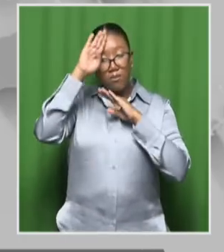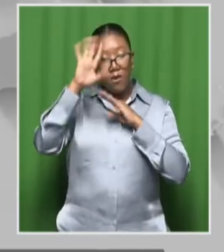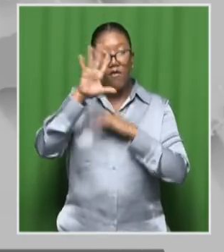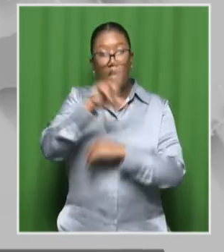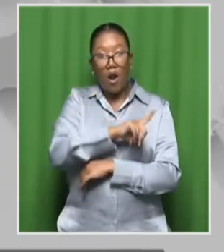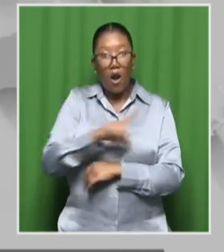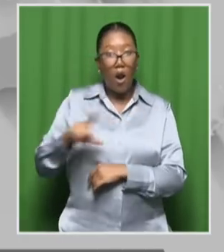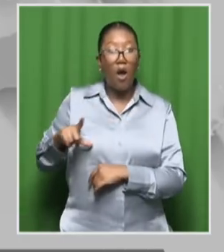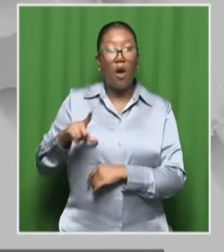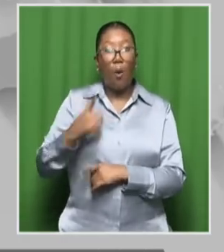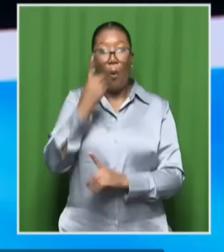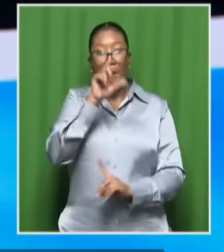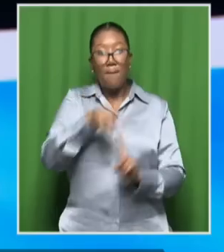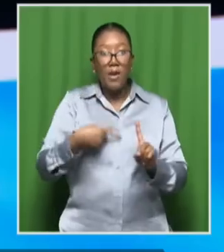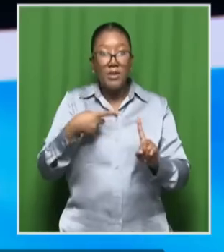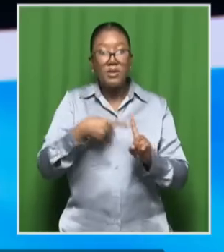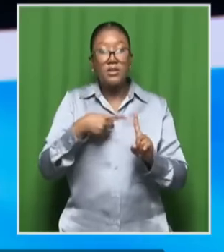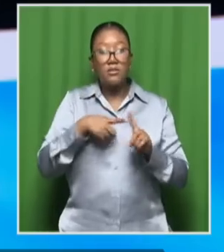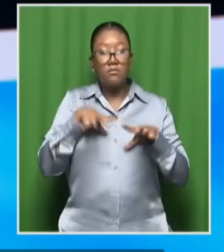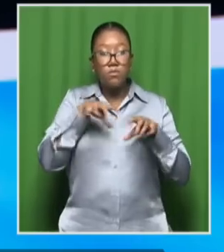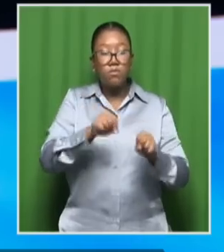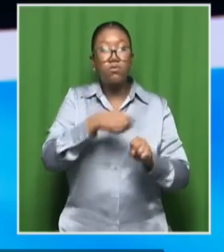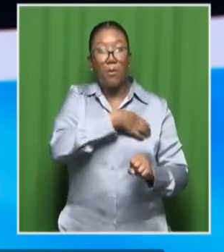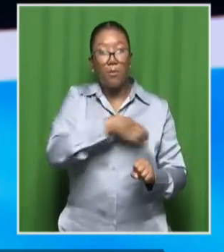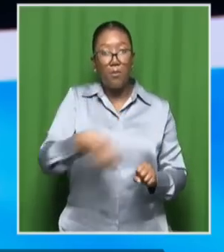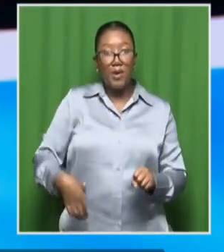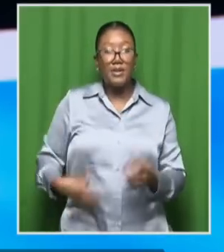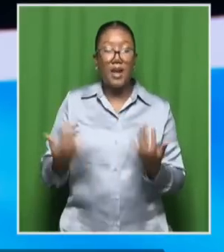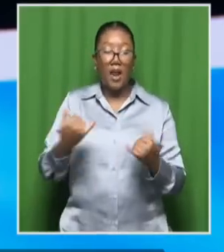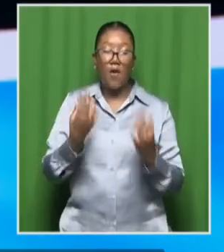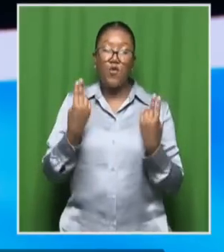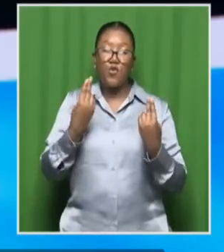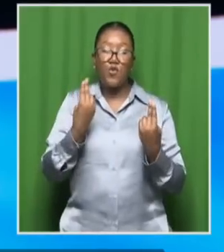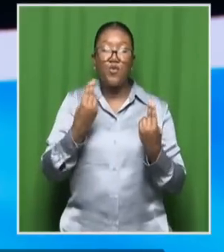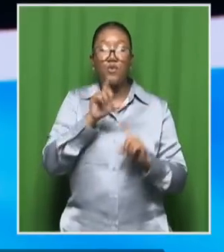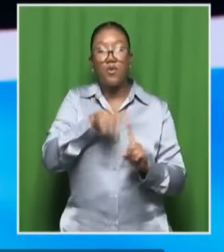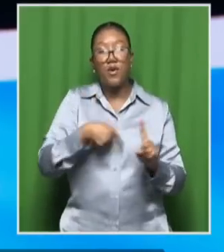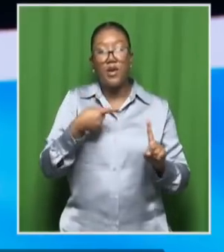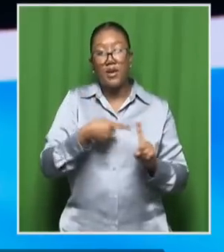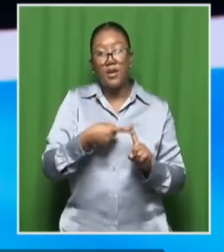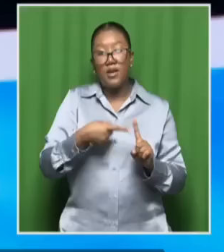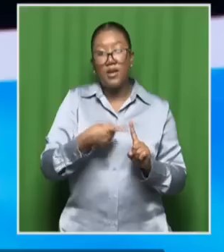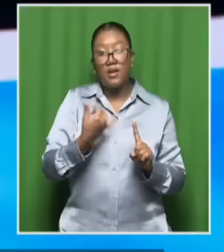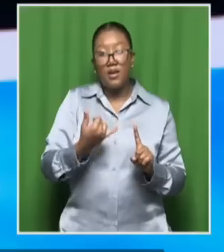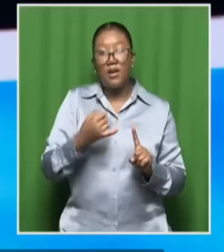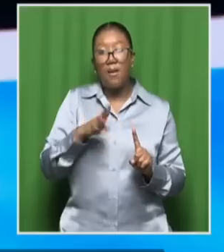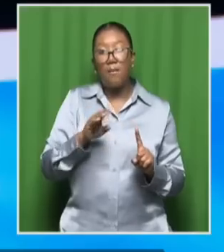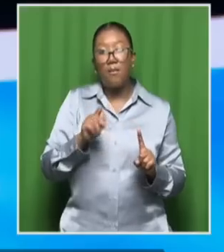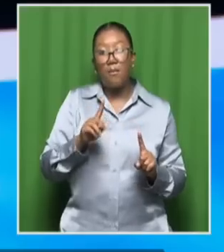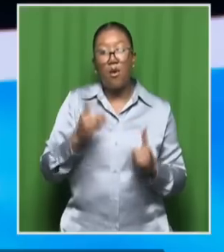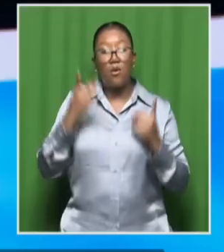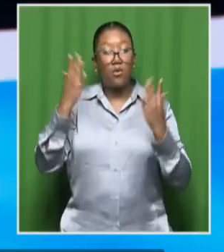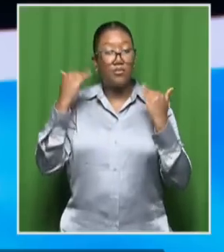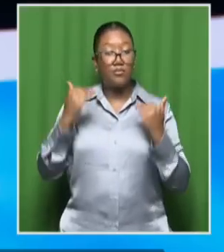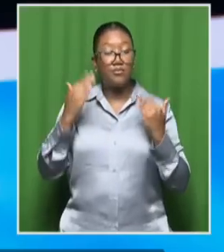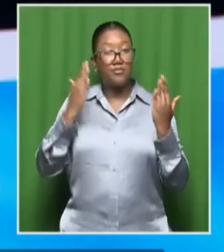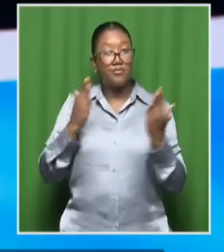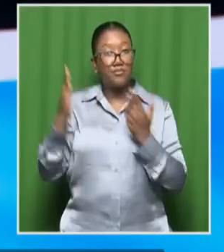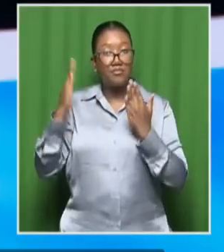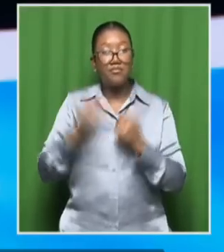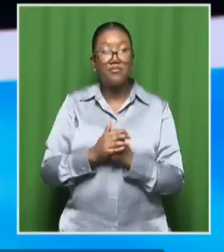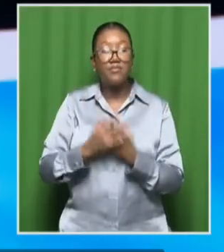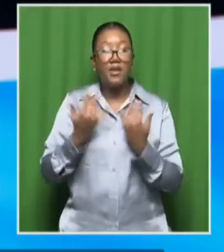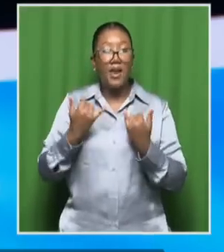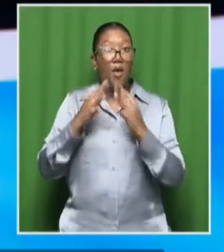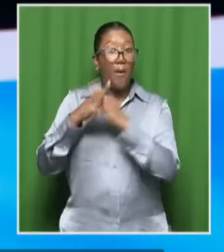term in leadership for Botswana's Masisi, the former president there. Let's turn to America now, because, I mean, this has